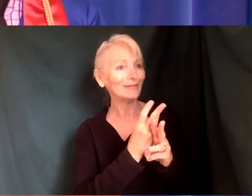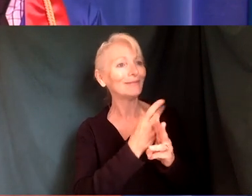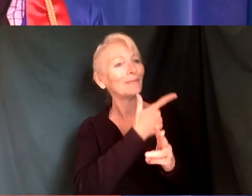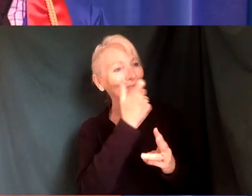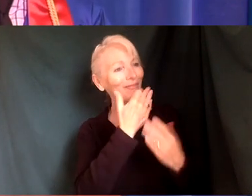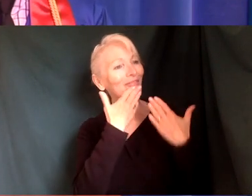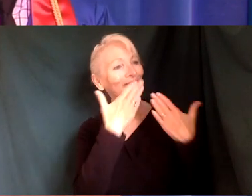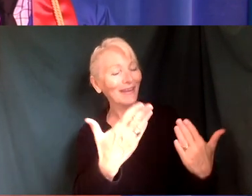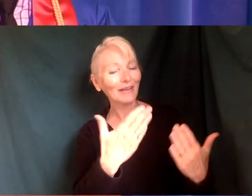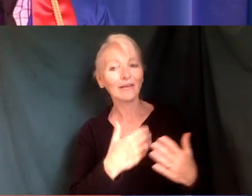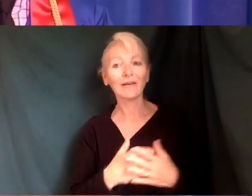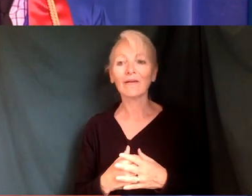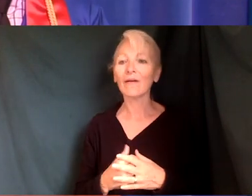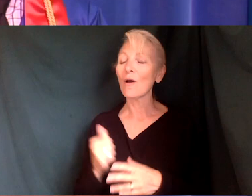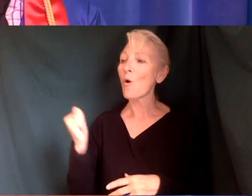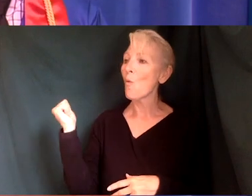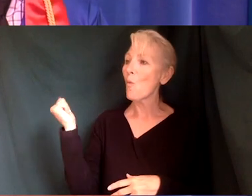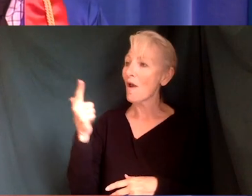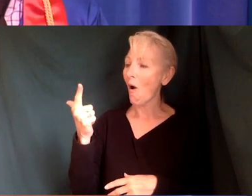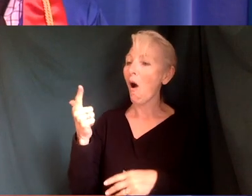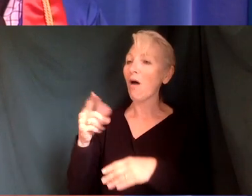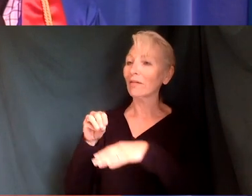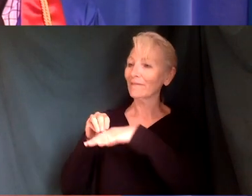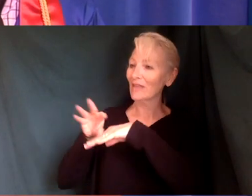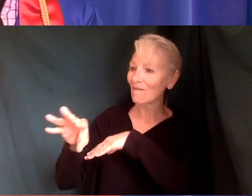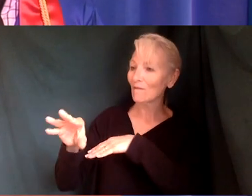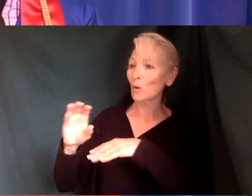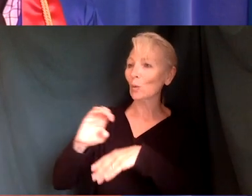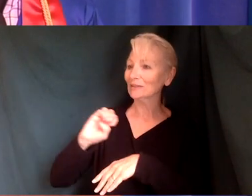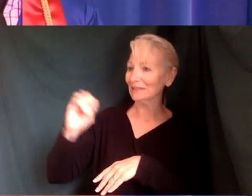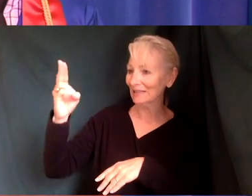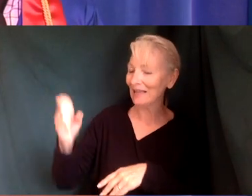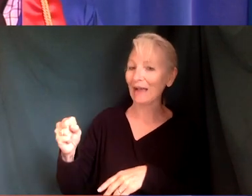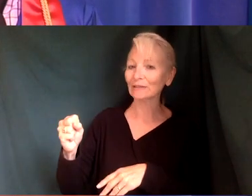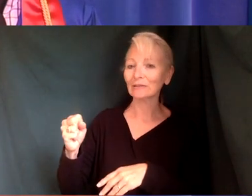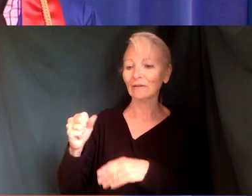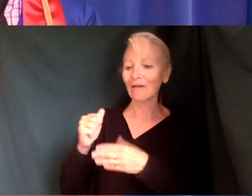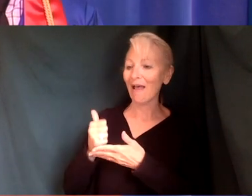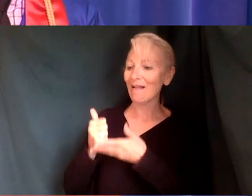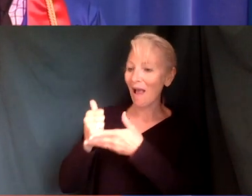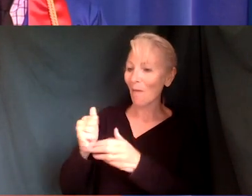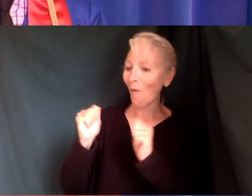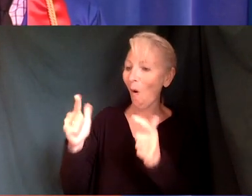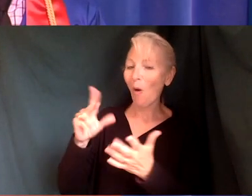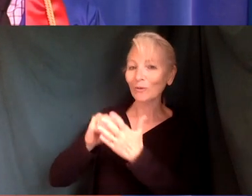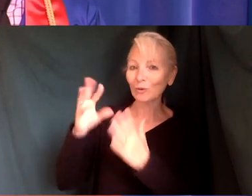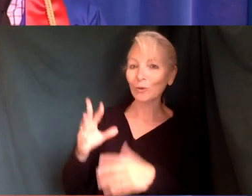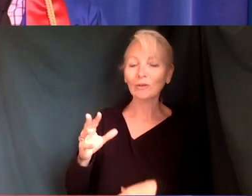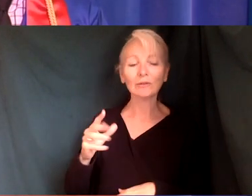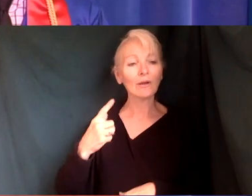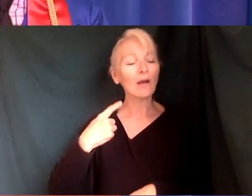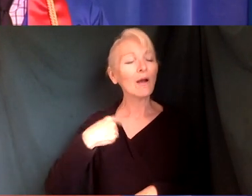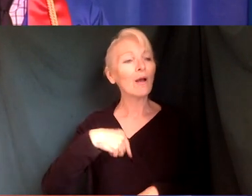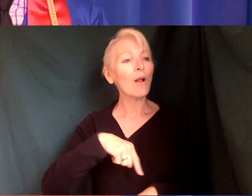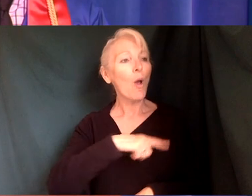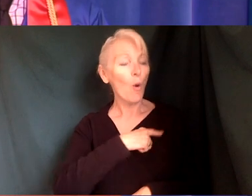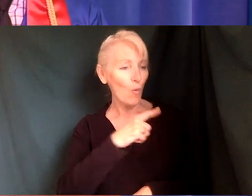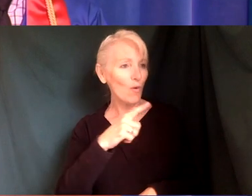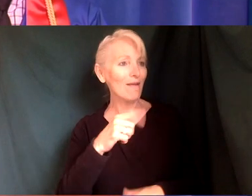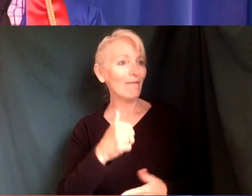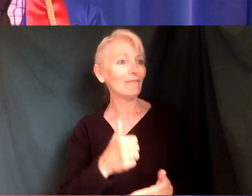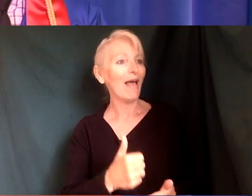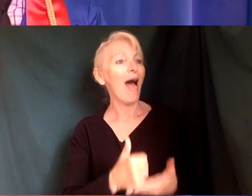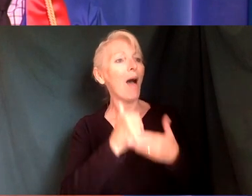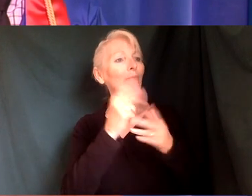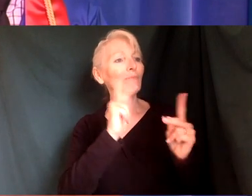We have all influenced the younger students at East in some way, shape, or form. We have contributed to their identities. We have successfully raised a new